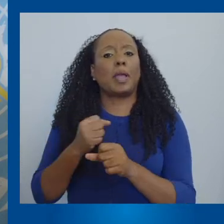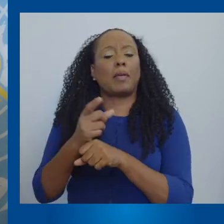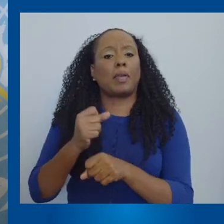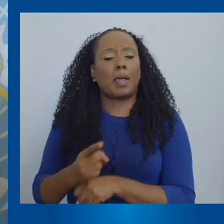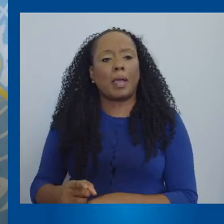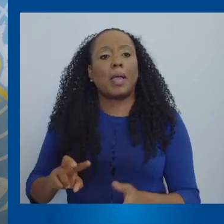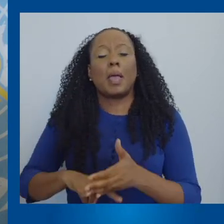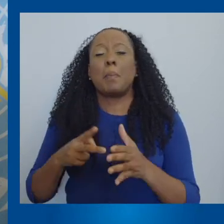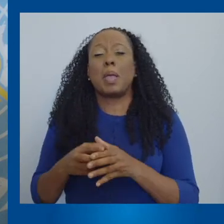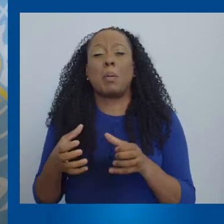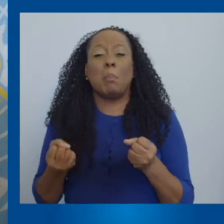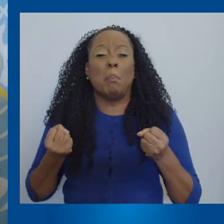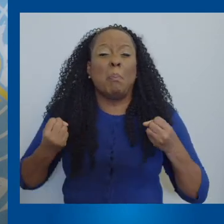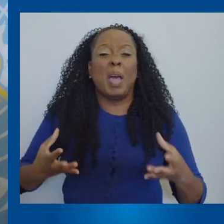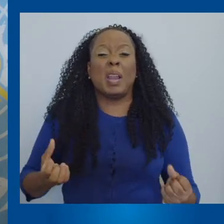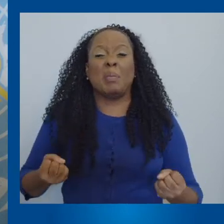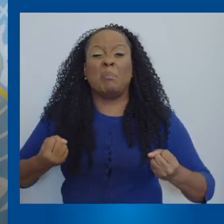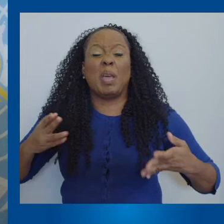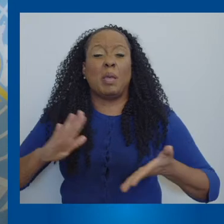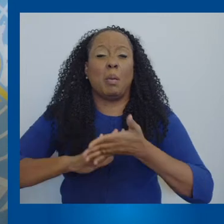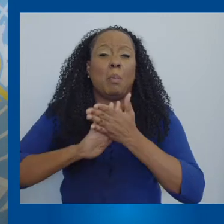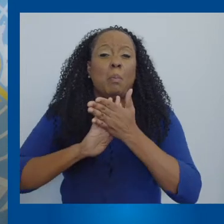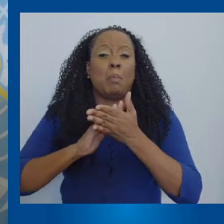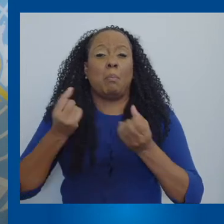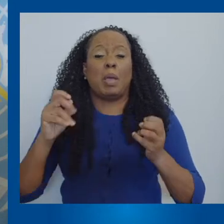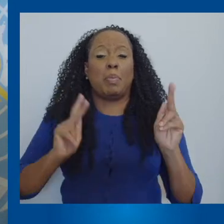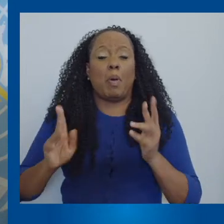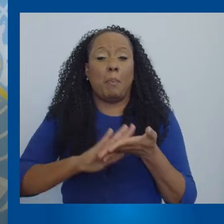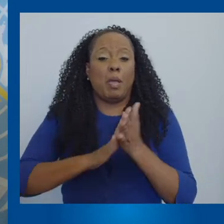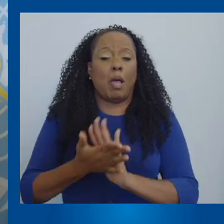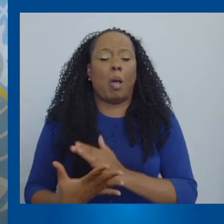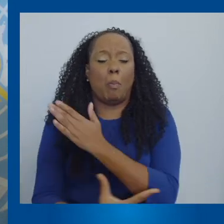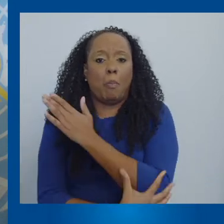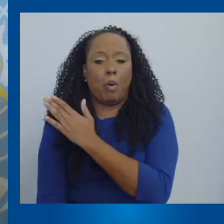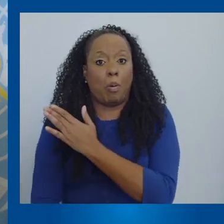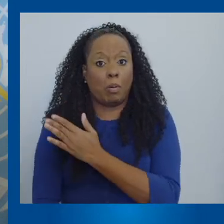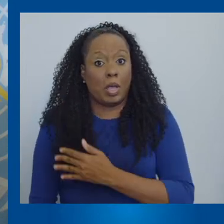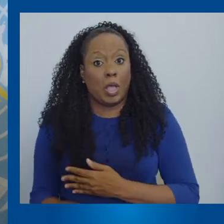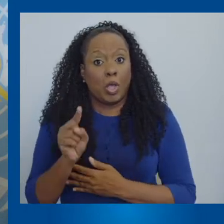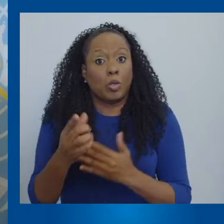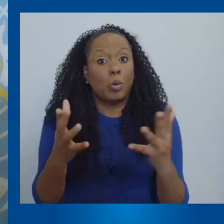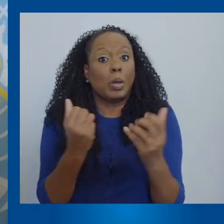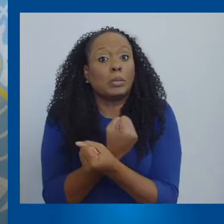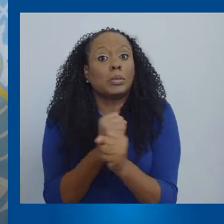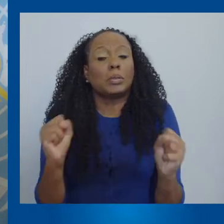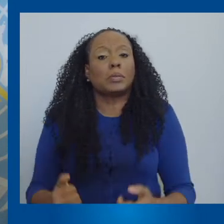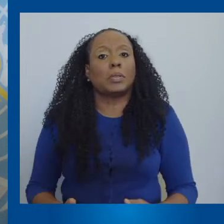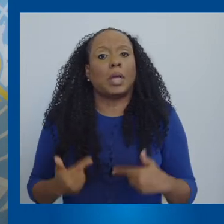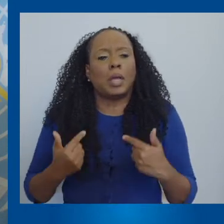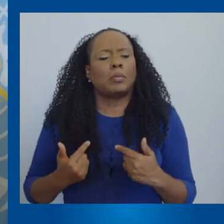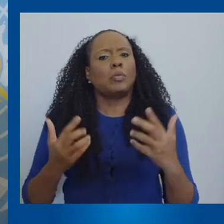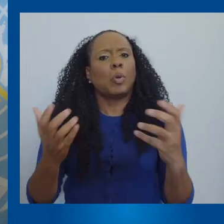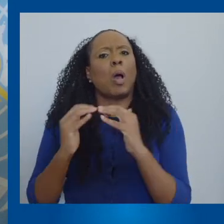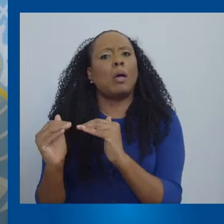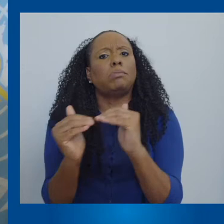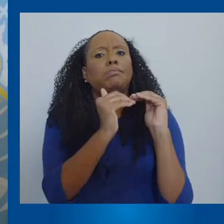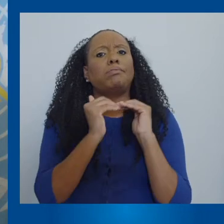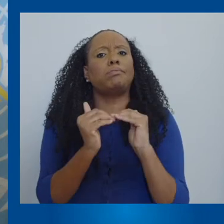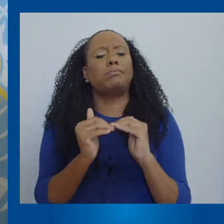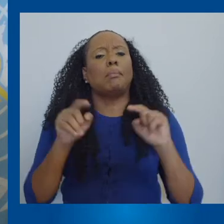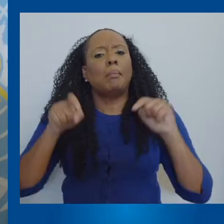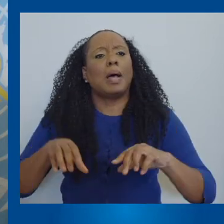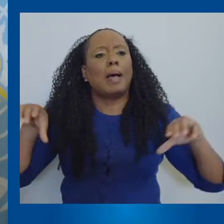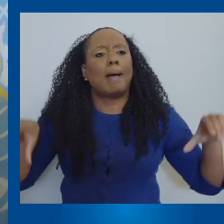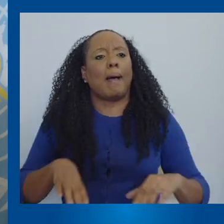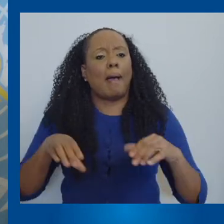extreme poverty. If we are serious about increasing equity and saving lives, we must now act on